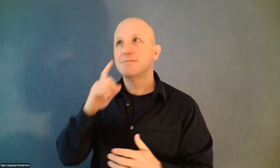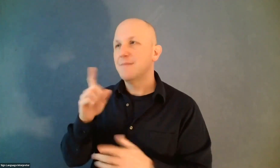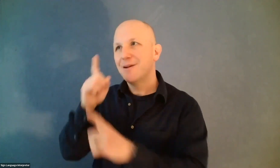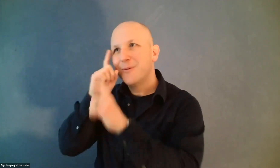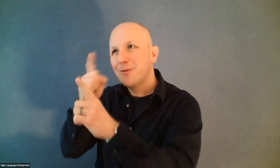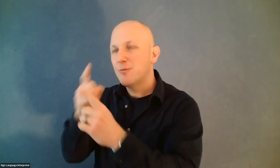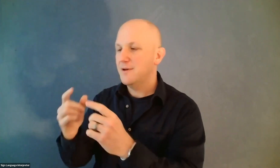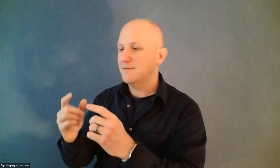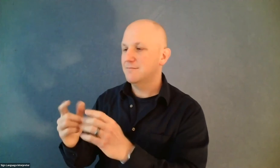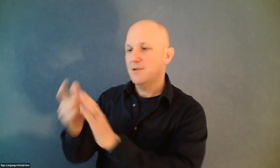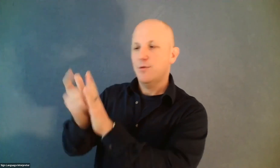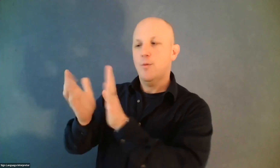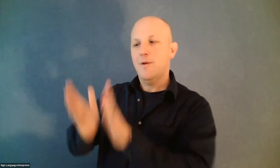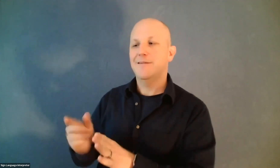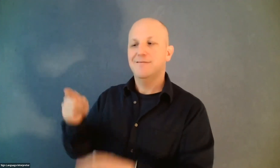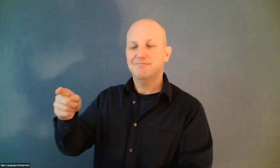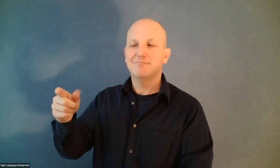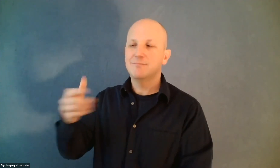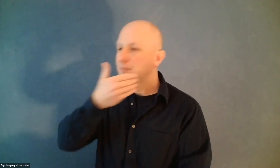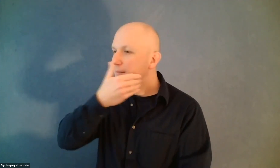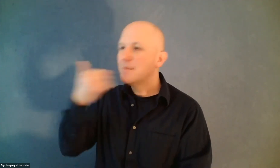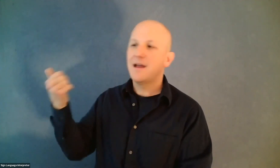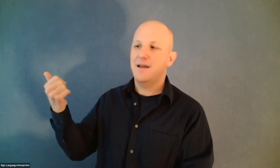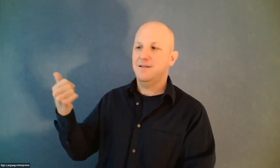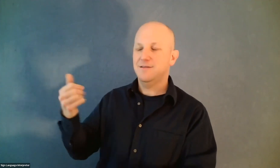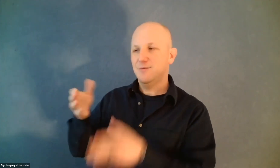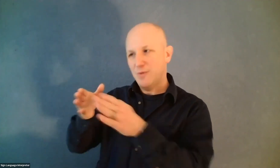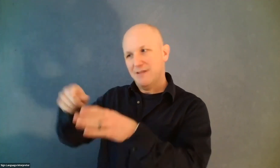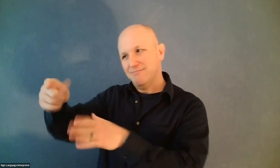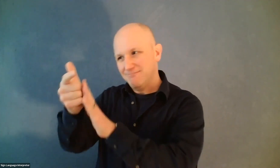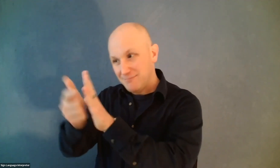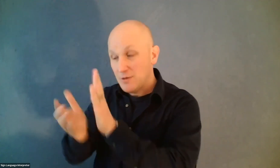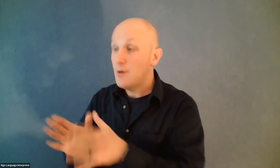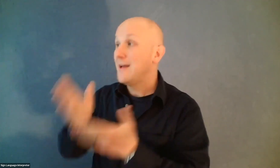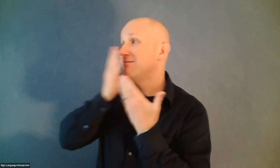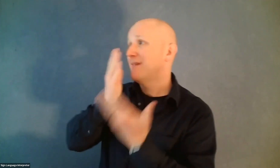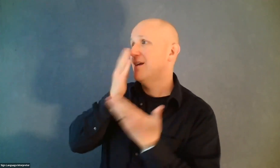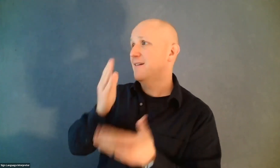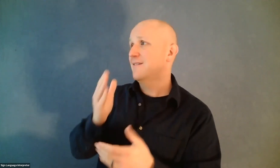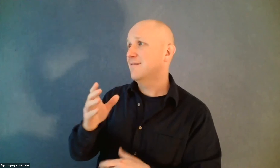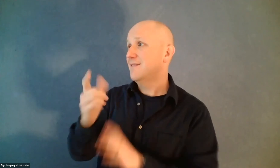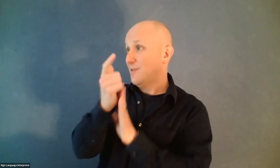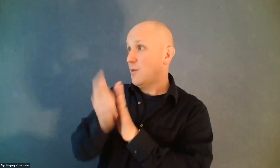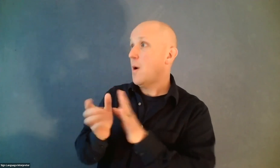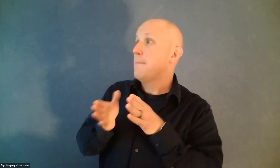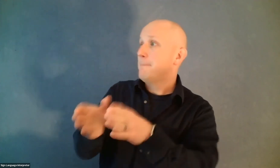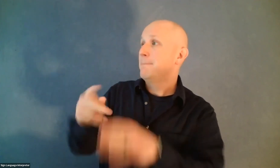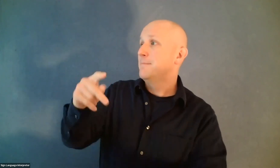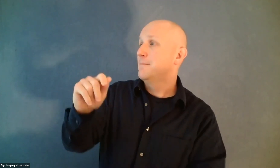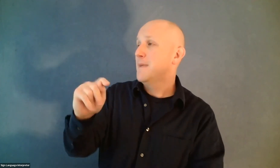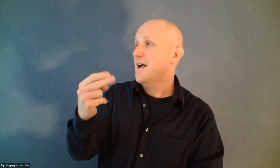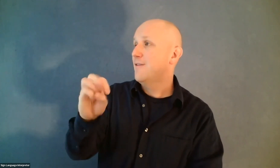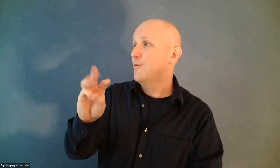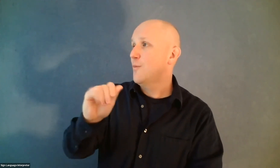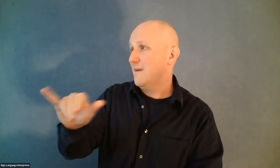And so all thanks to the Law Pathway program, I've been able to be set on this path to be in the process of applying to multiple law